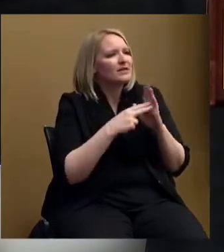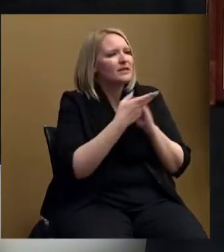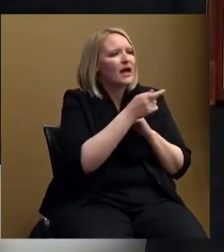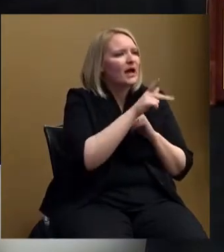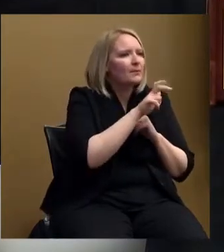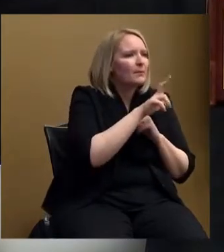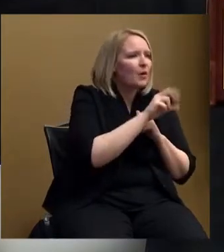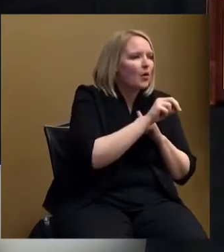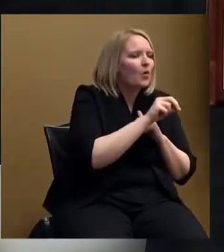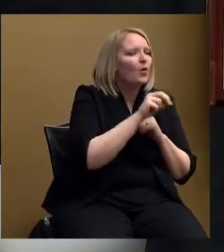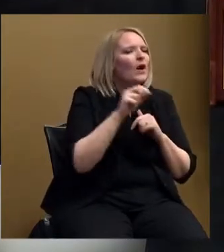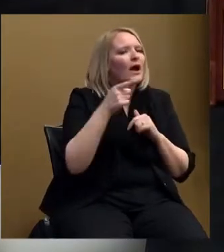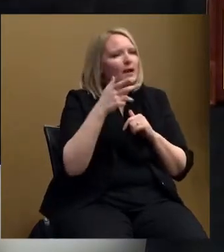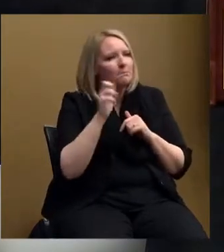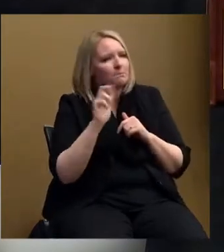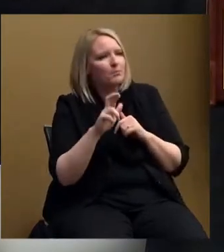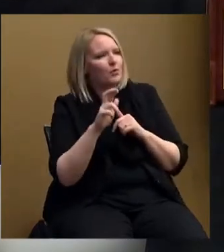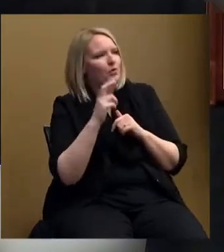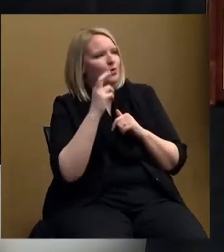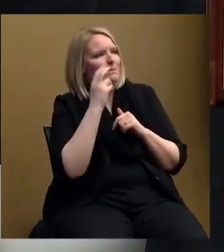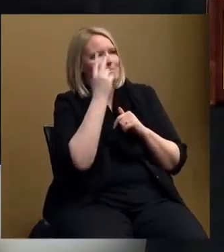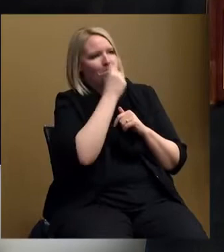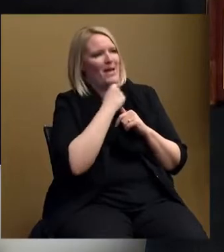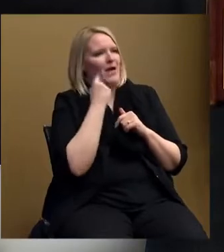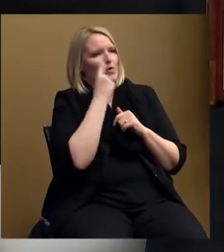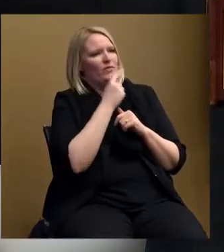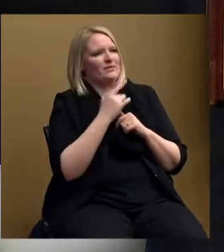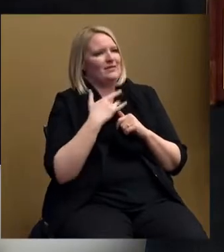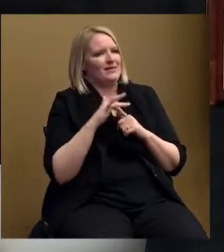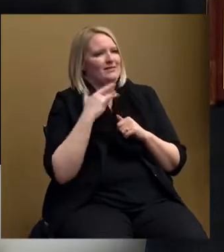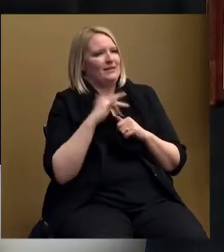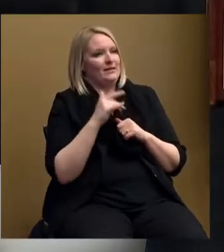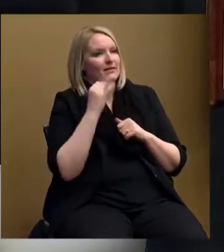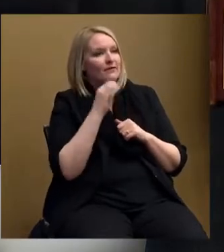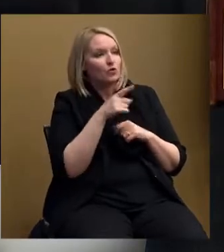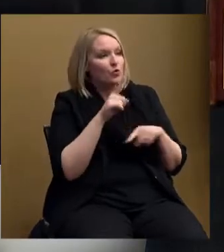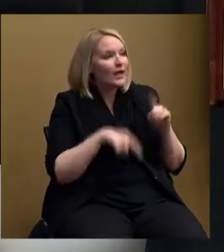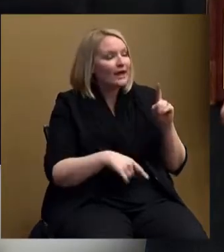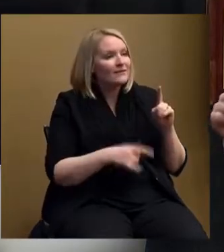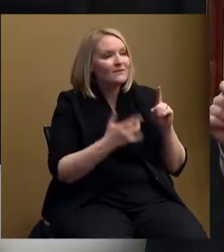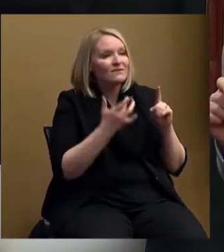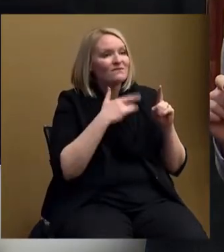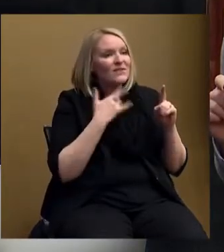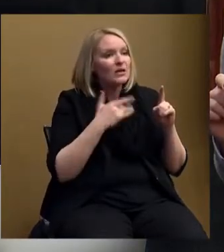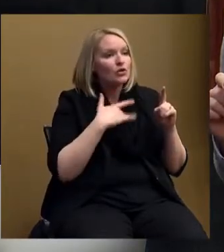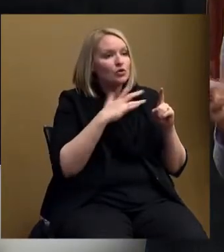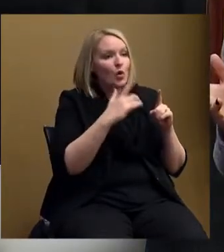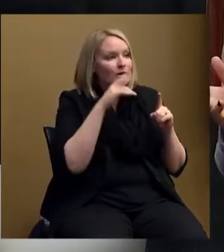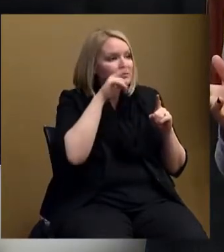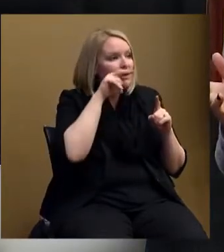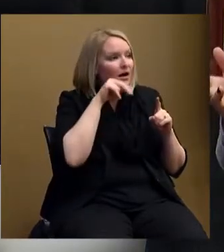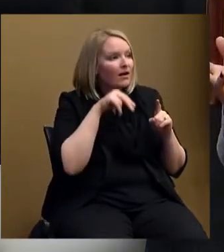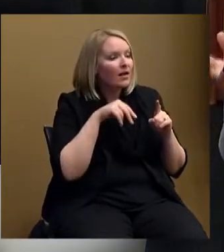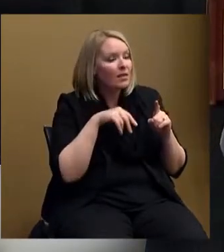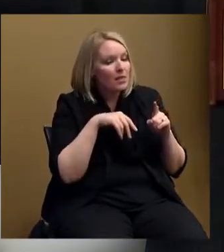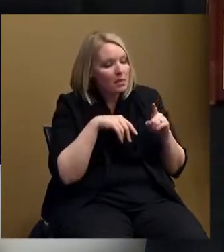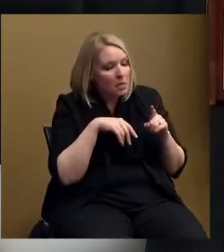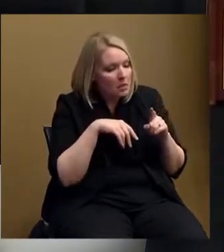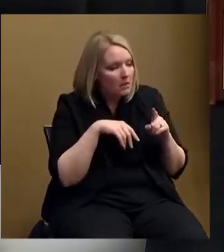or hypersensitive in their mouth. If you can't feel where your tongue tip is, right,